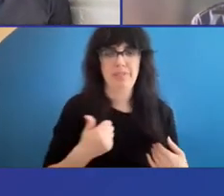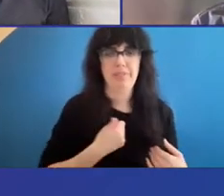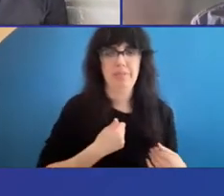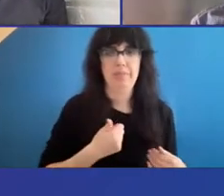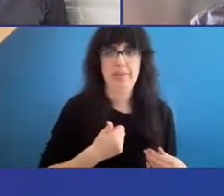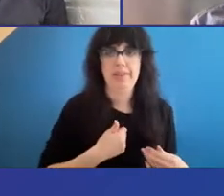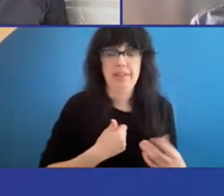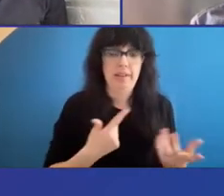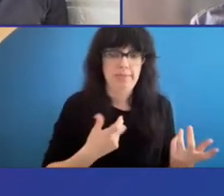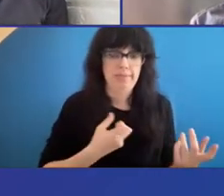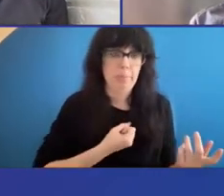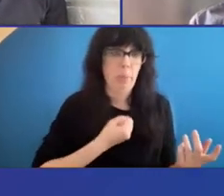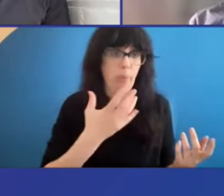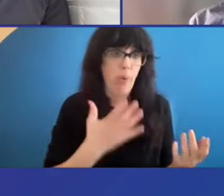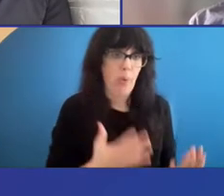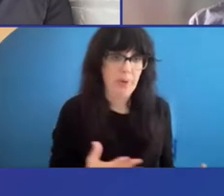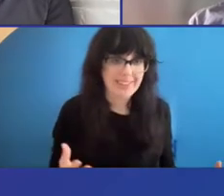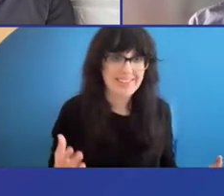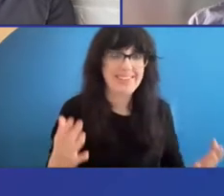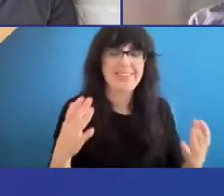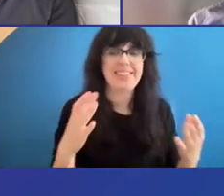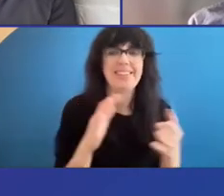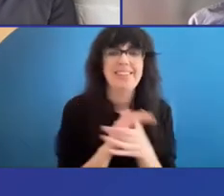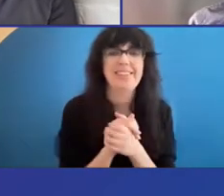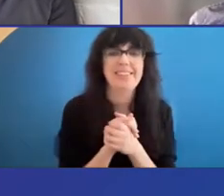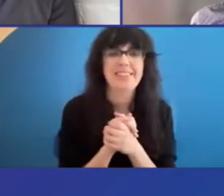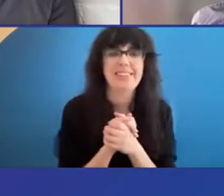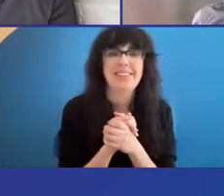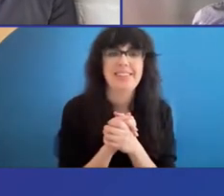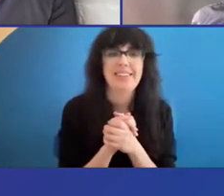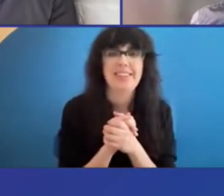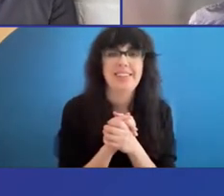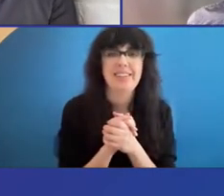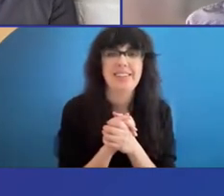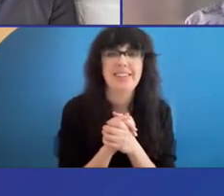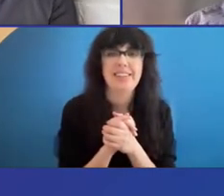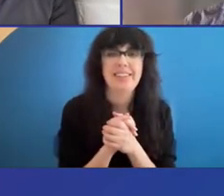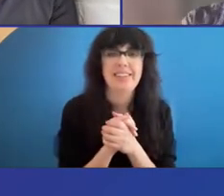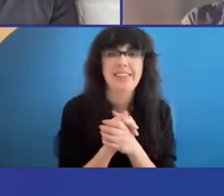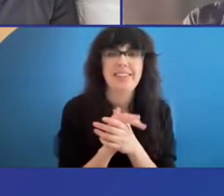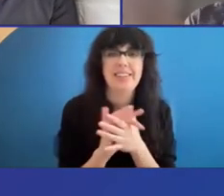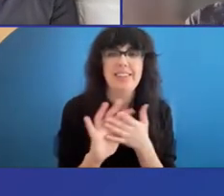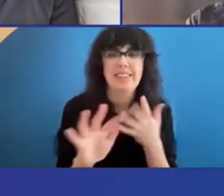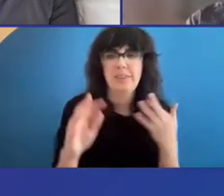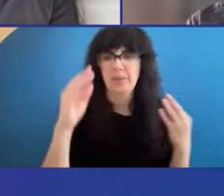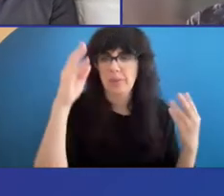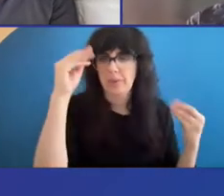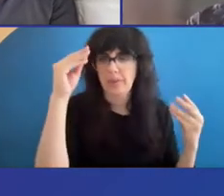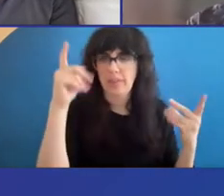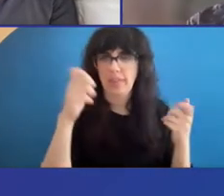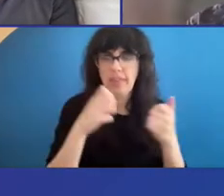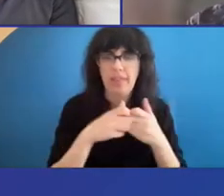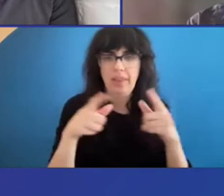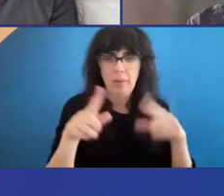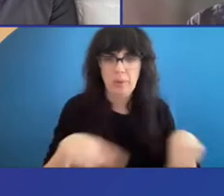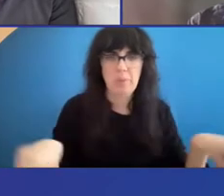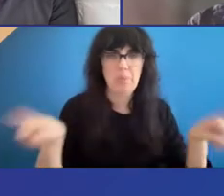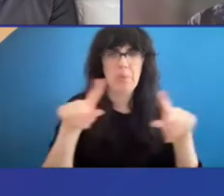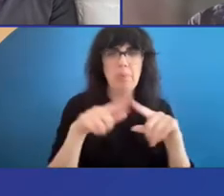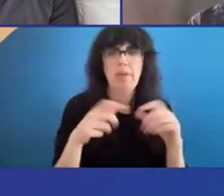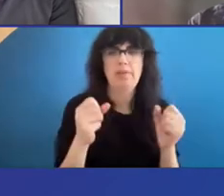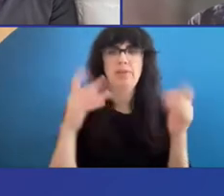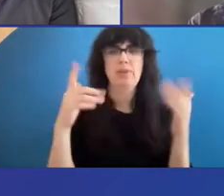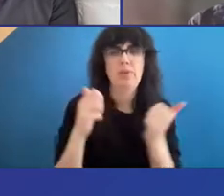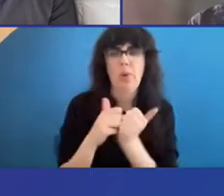be thinking with people who are bringing so much language from the place